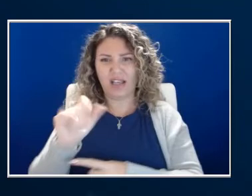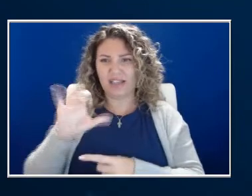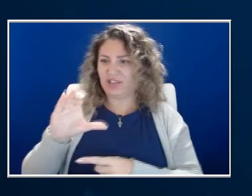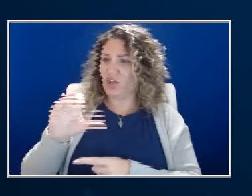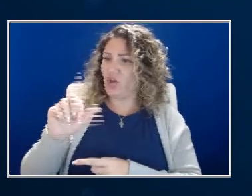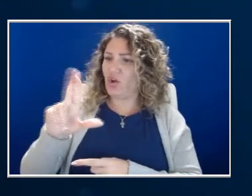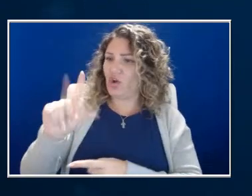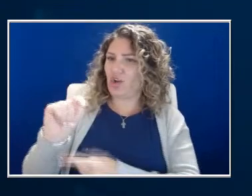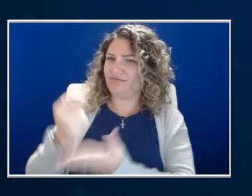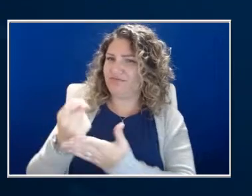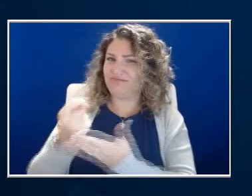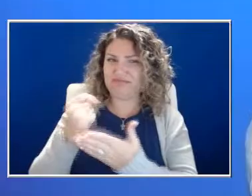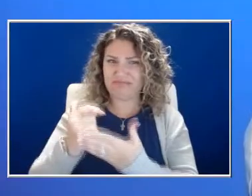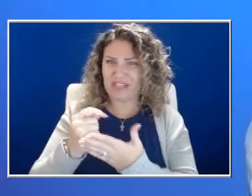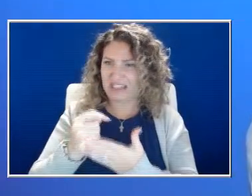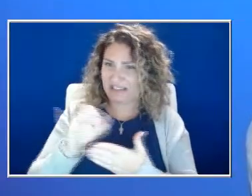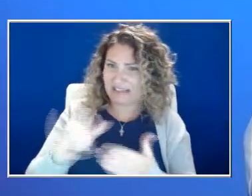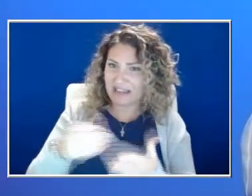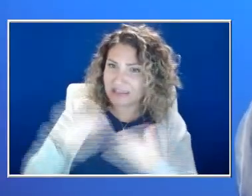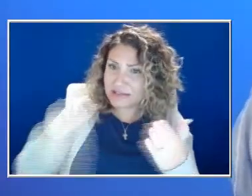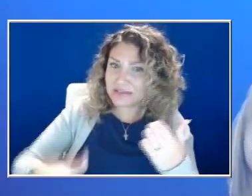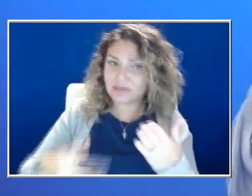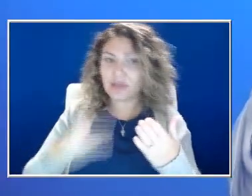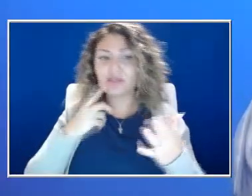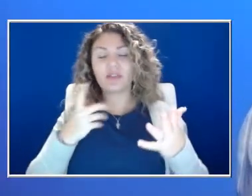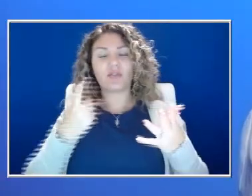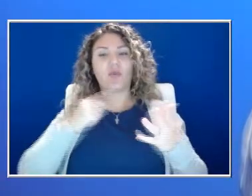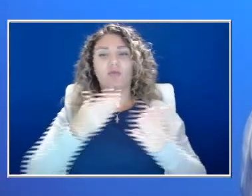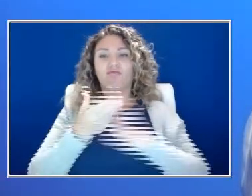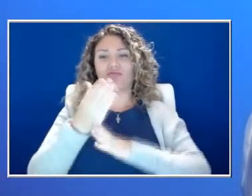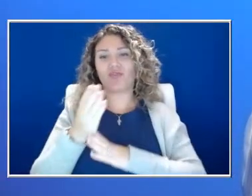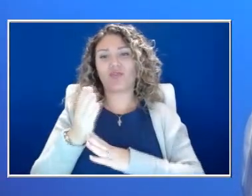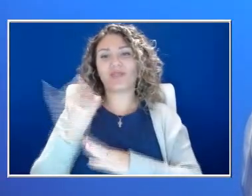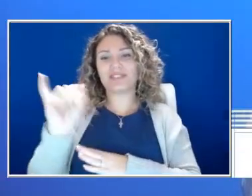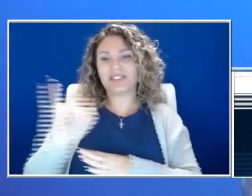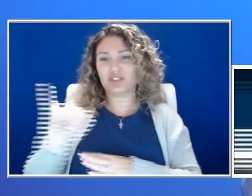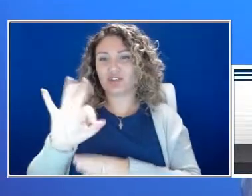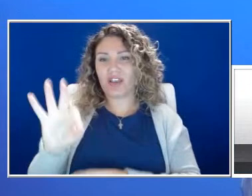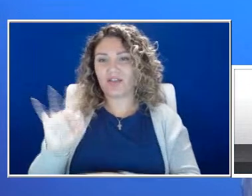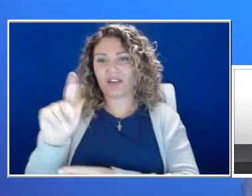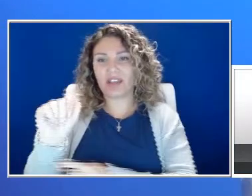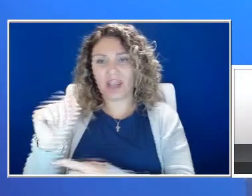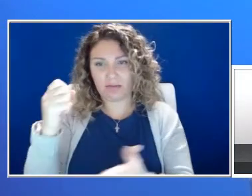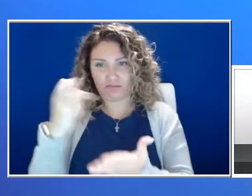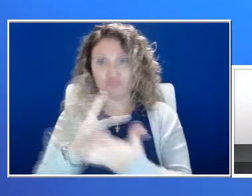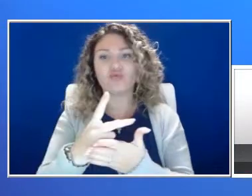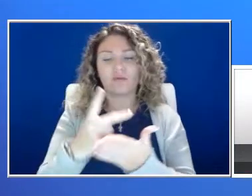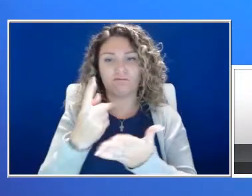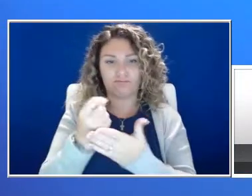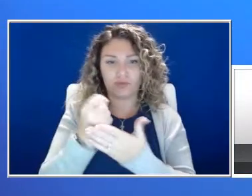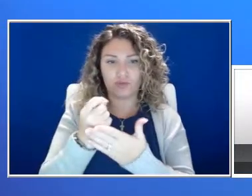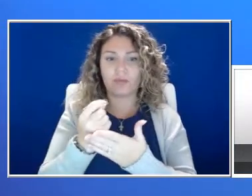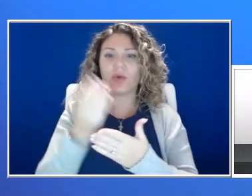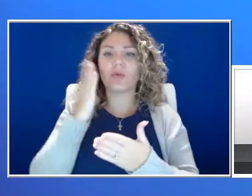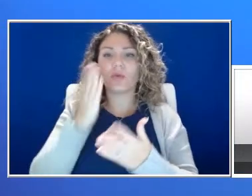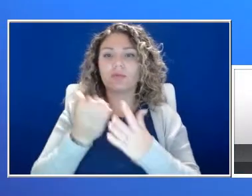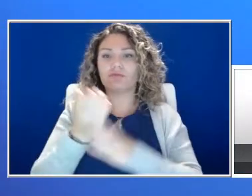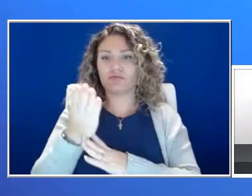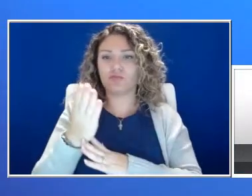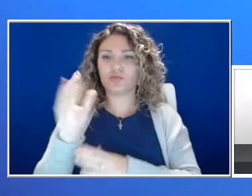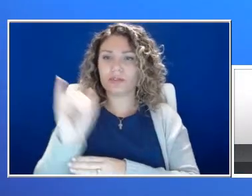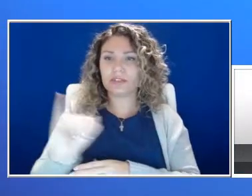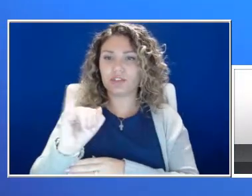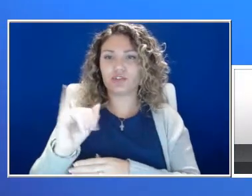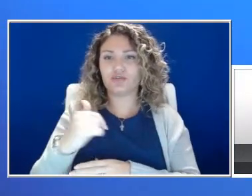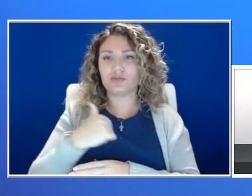mean, we actually kind of like all go through the insurance. This is an FDA approval treatment, you know, so it go through the insurance. I know how